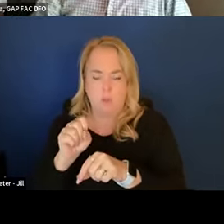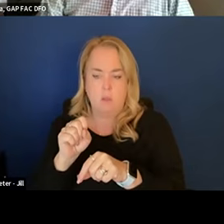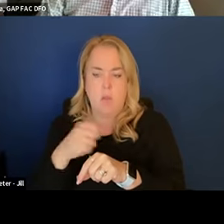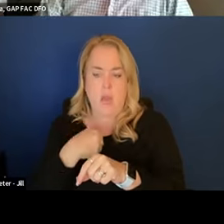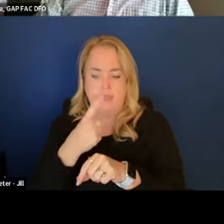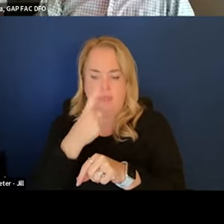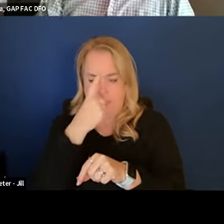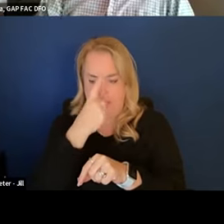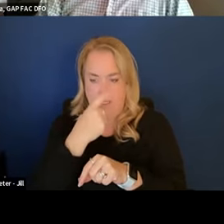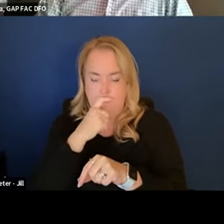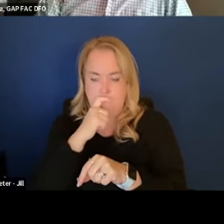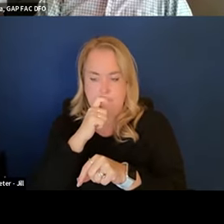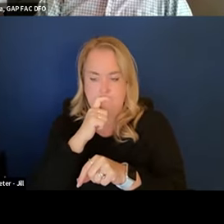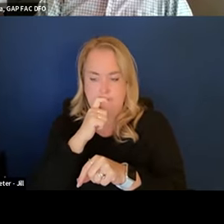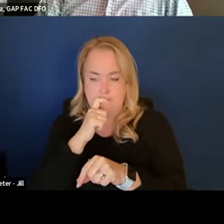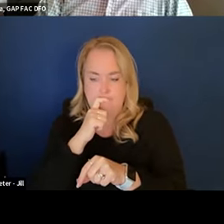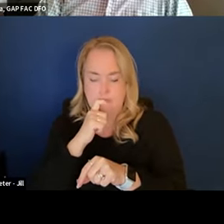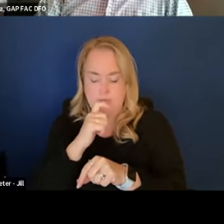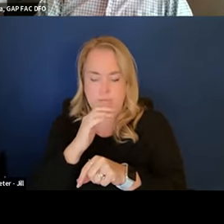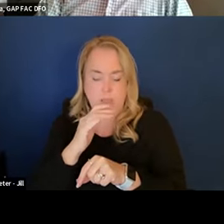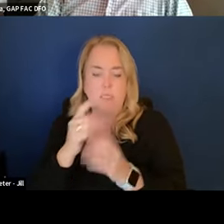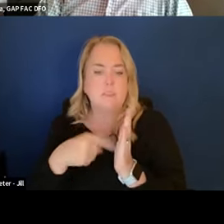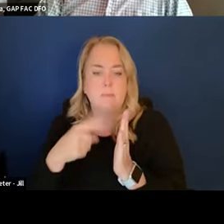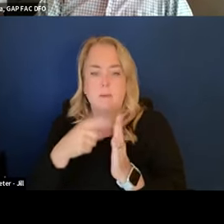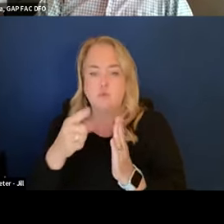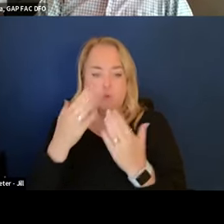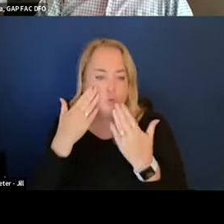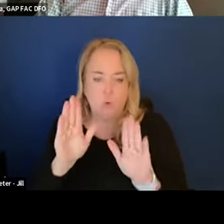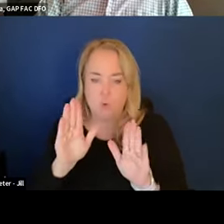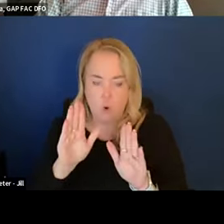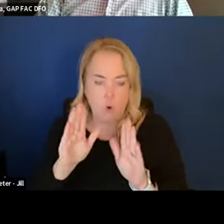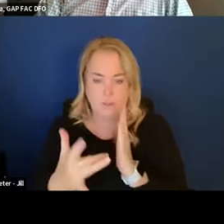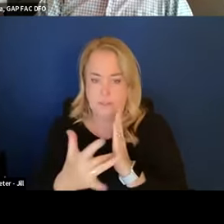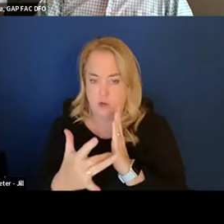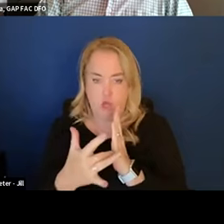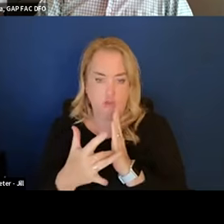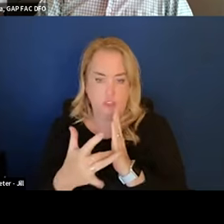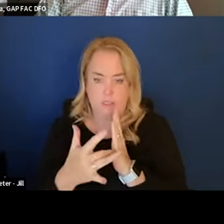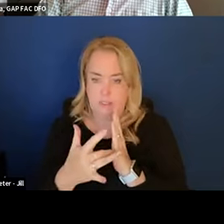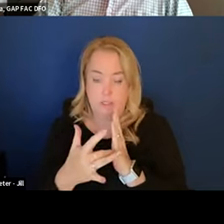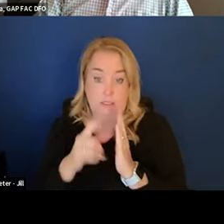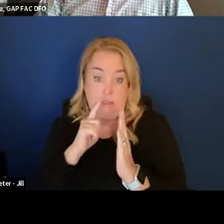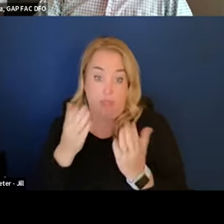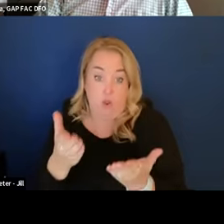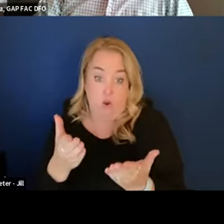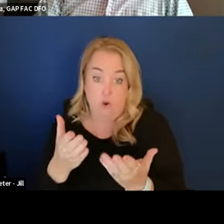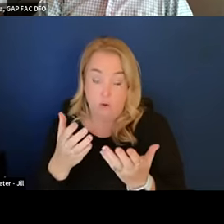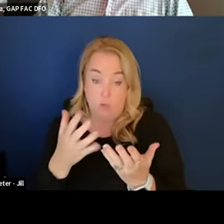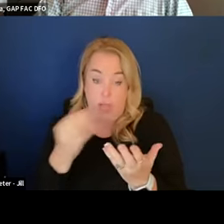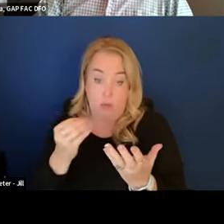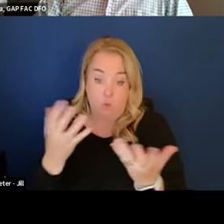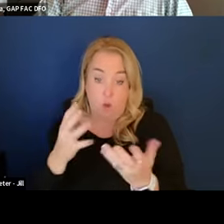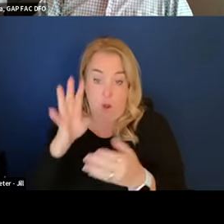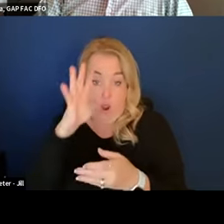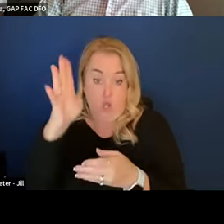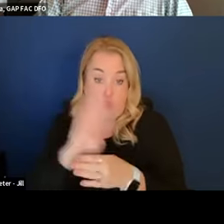that sometimes you don't even know that technology, what exists out there and what entrepreneurs are doing